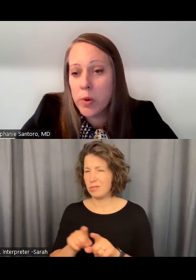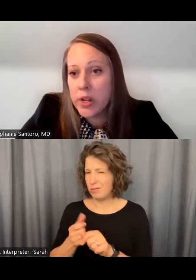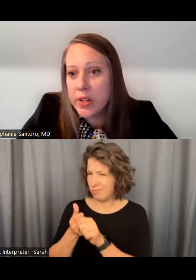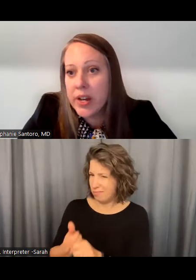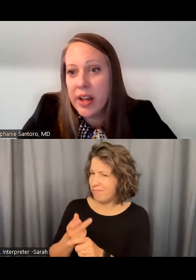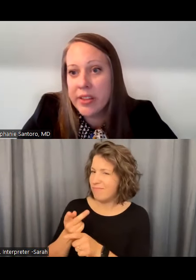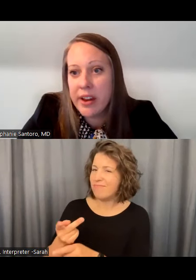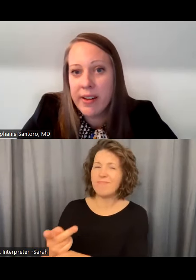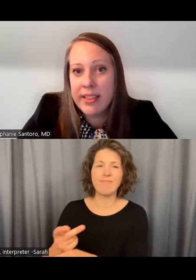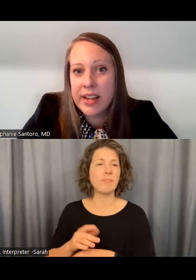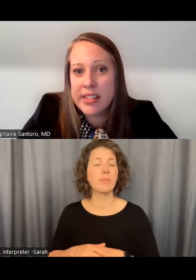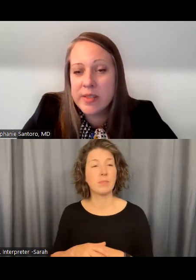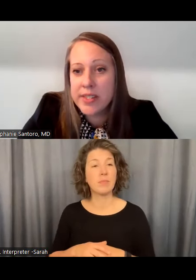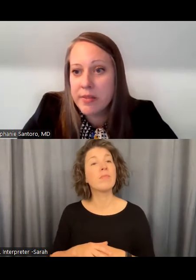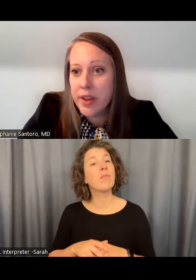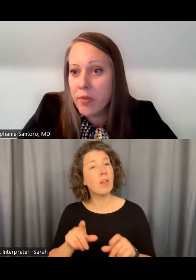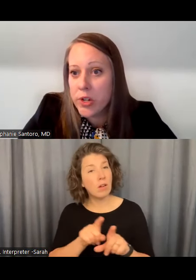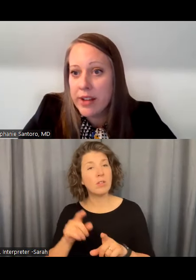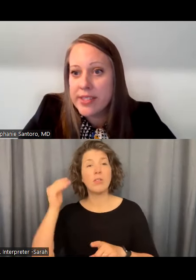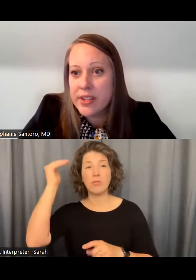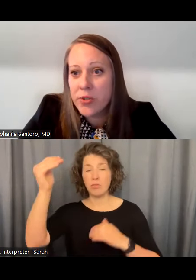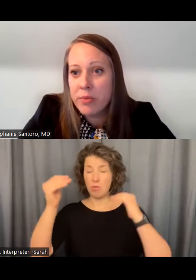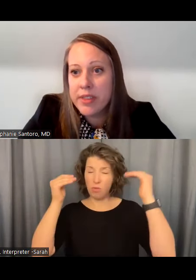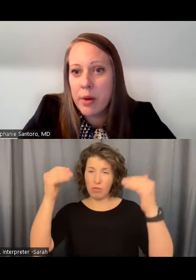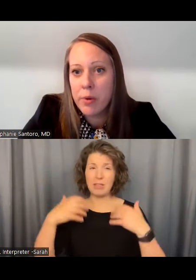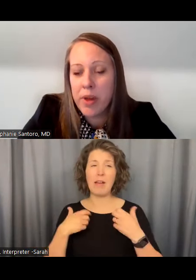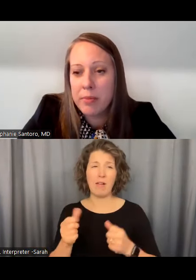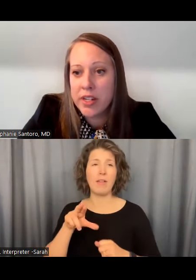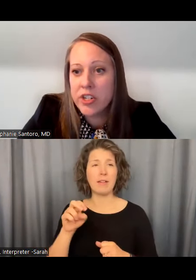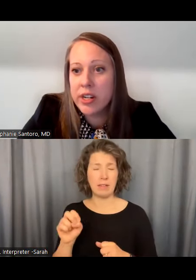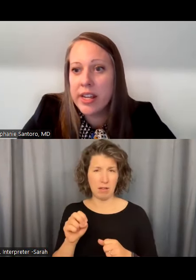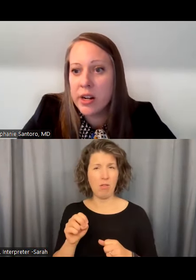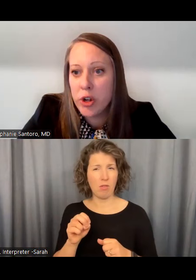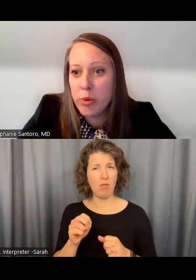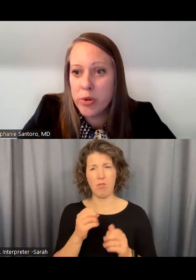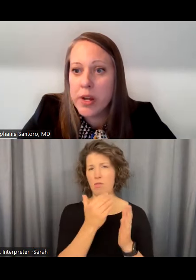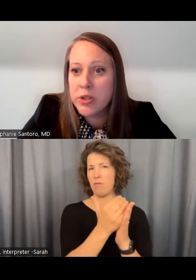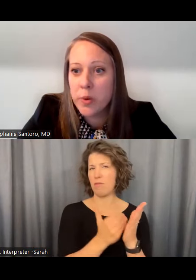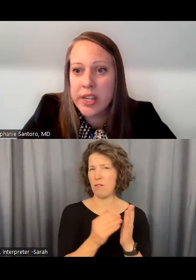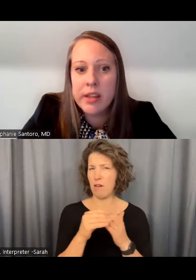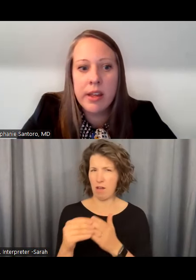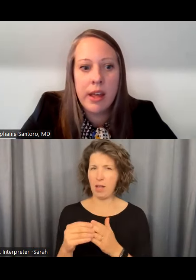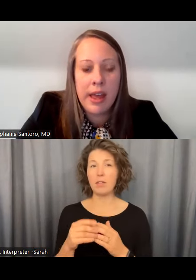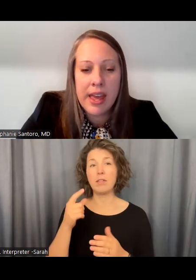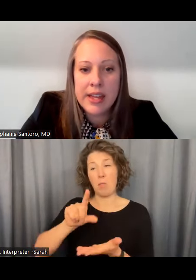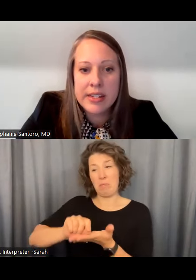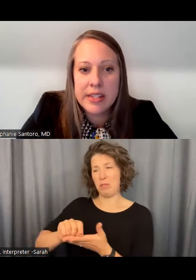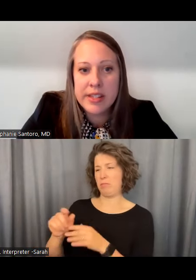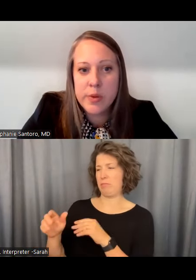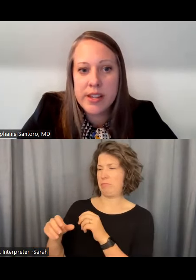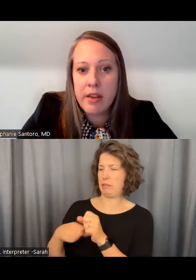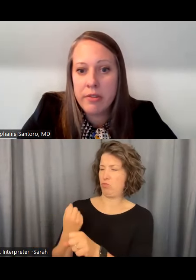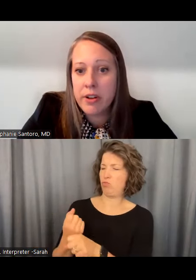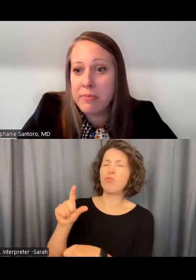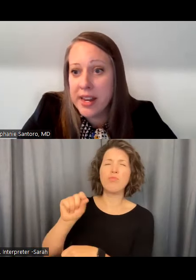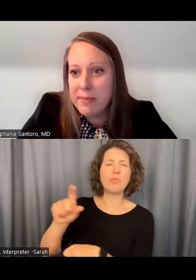There were adult healthcare guidelines specific for Down syndrome that were published in October 2020. And this